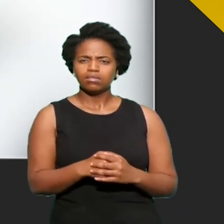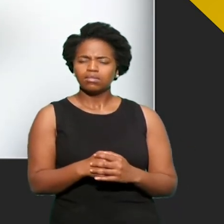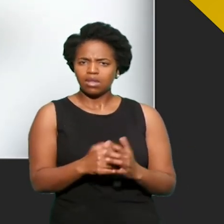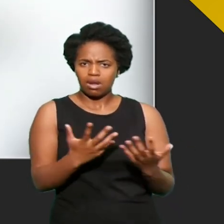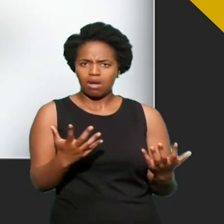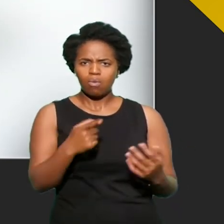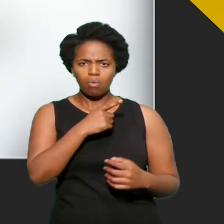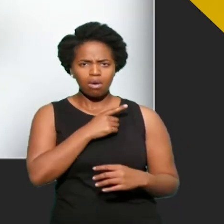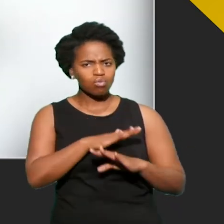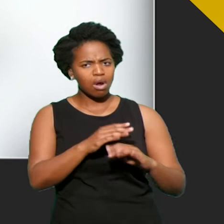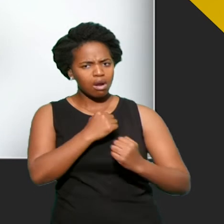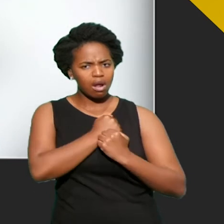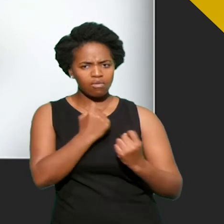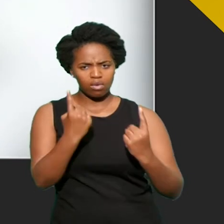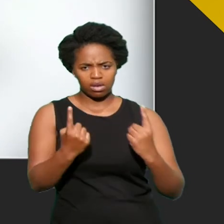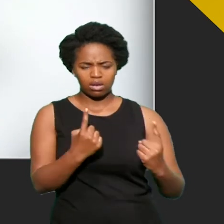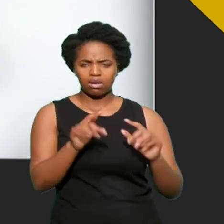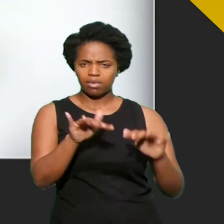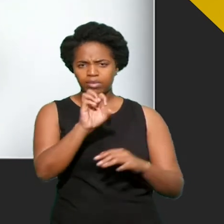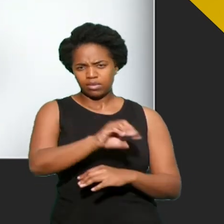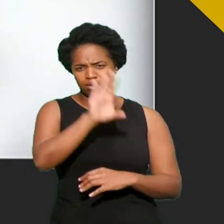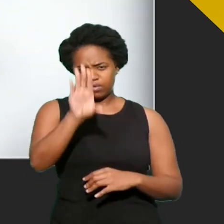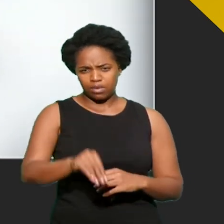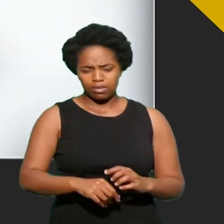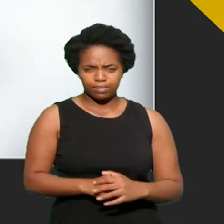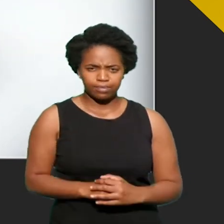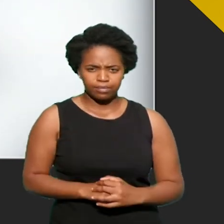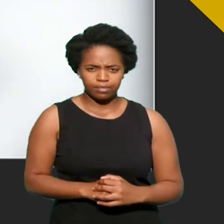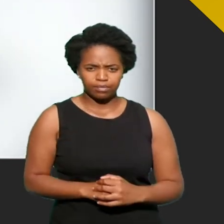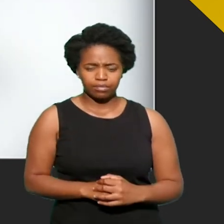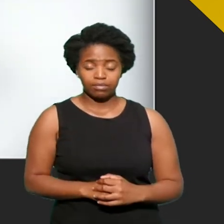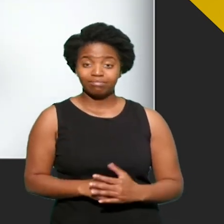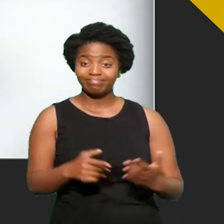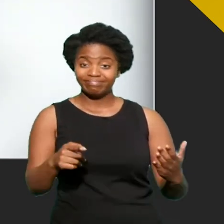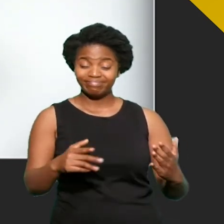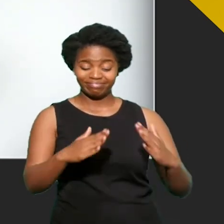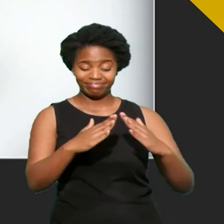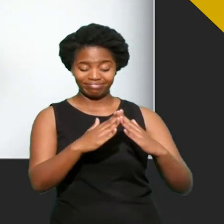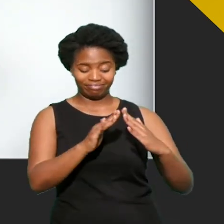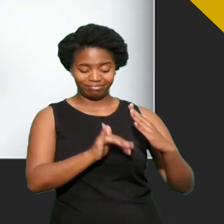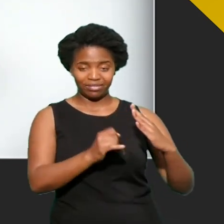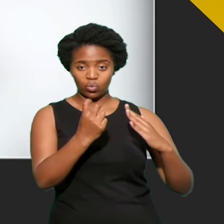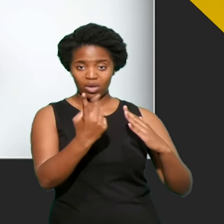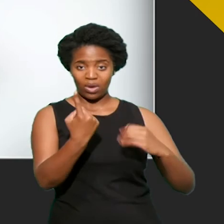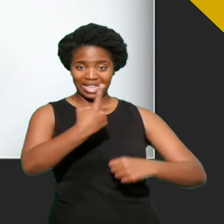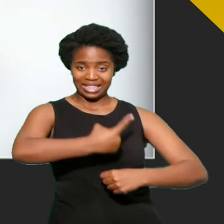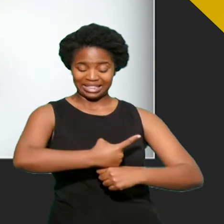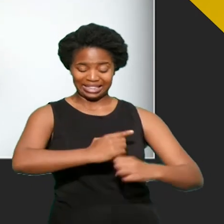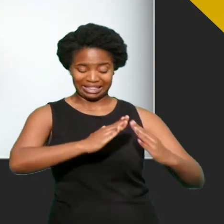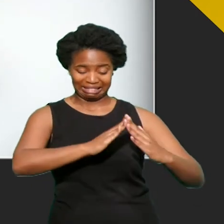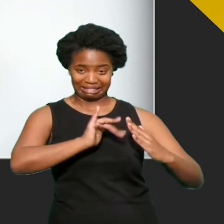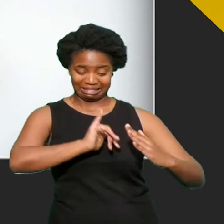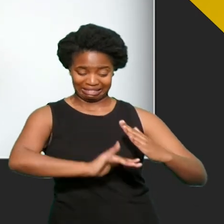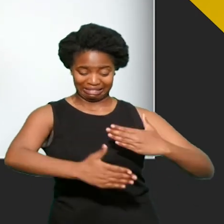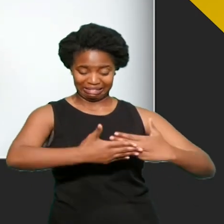our first love, fellow South Africans? Let this 21 days lockdown